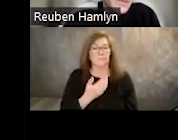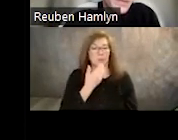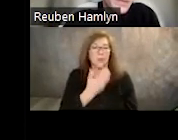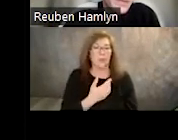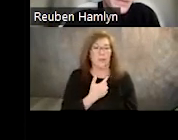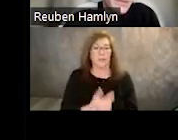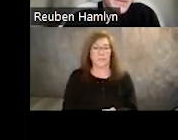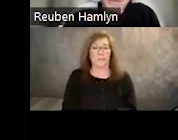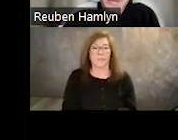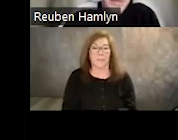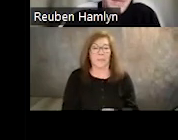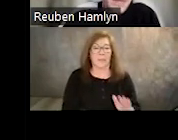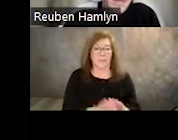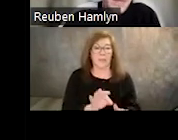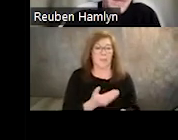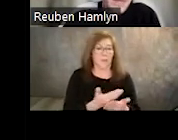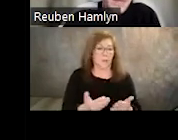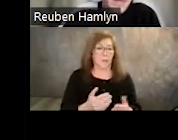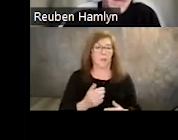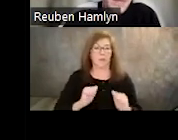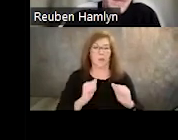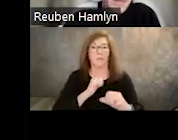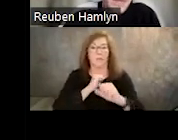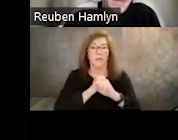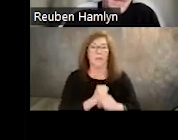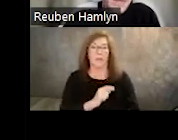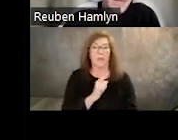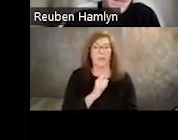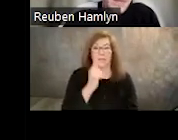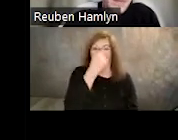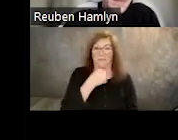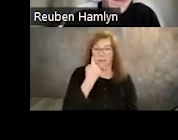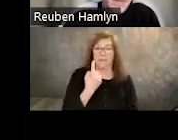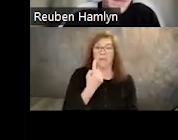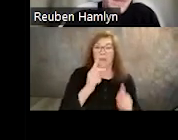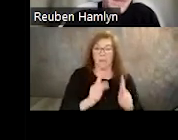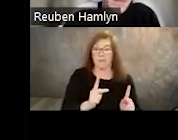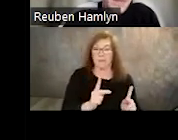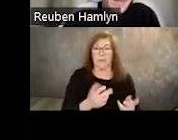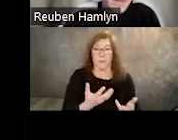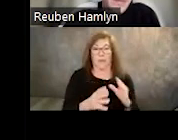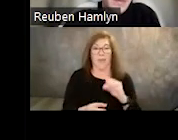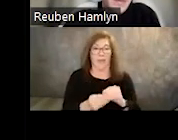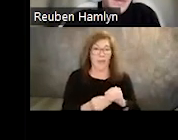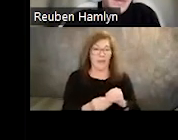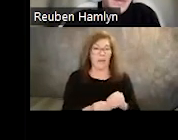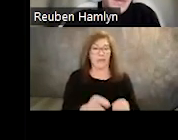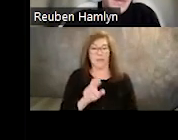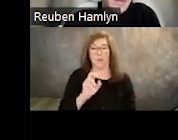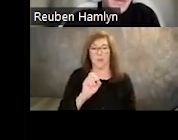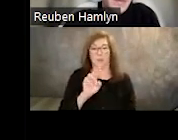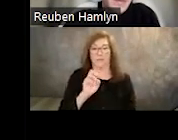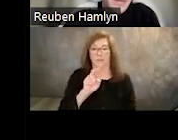the original source that we were trying to protect, only the face of the one that we added as a reference